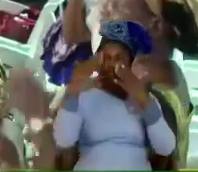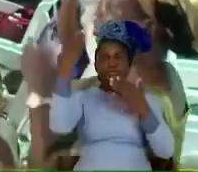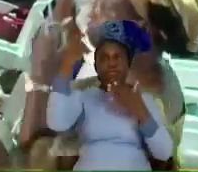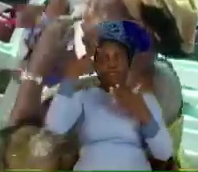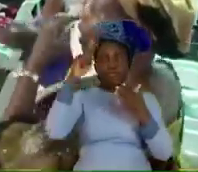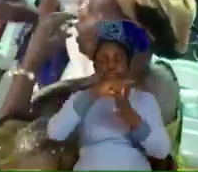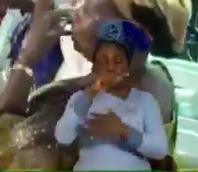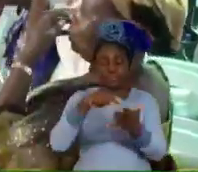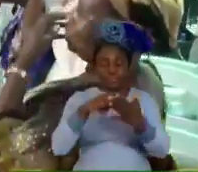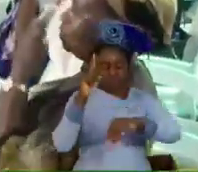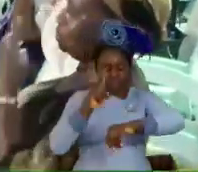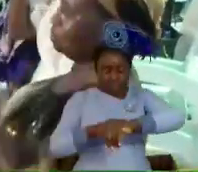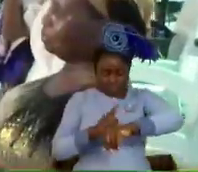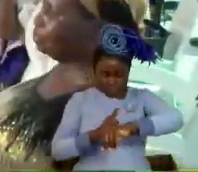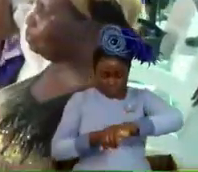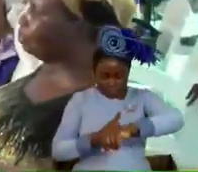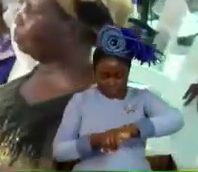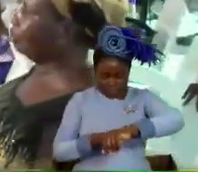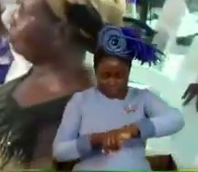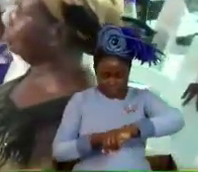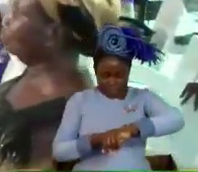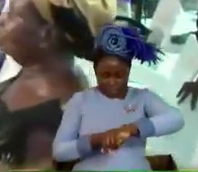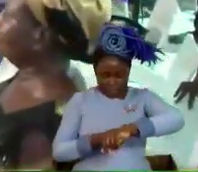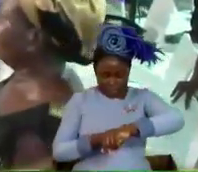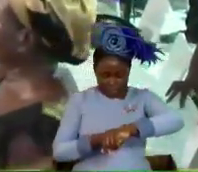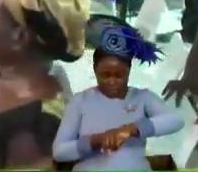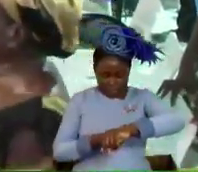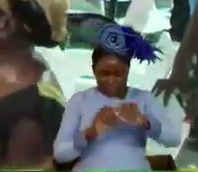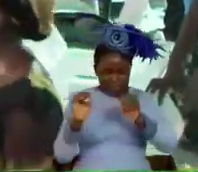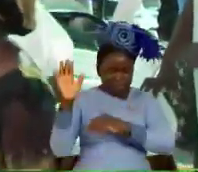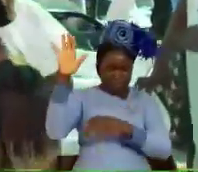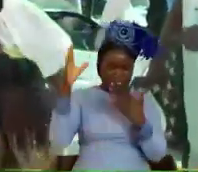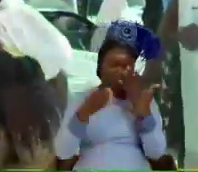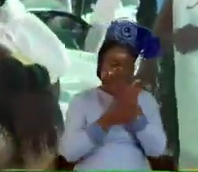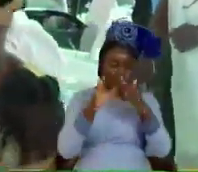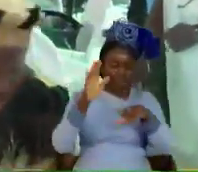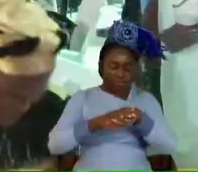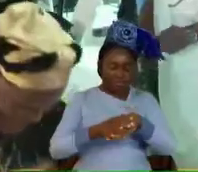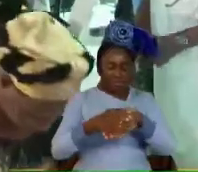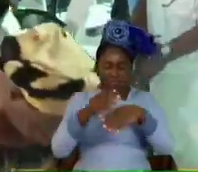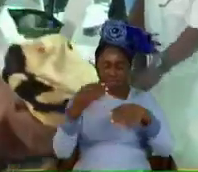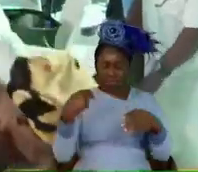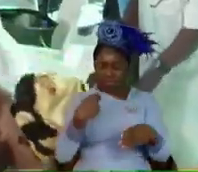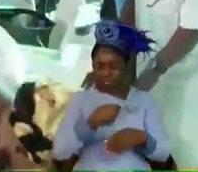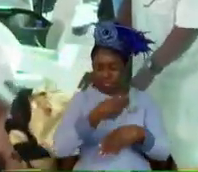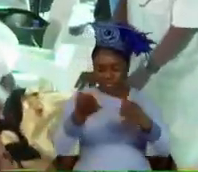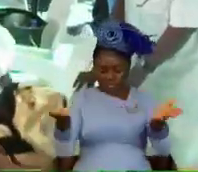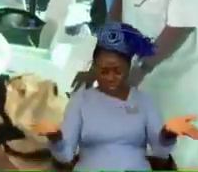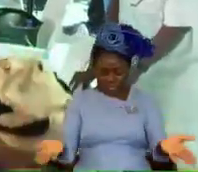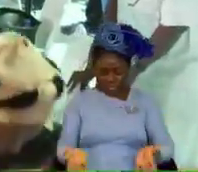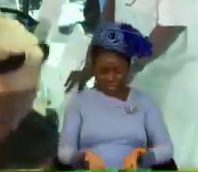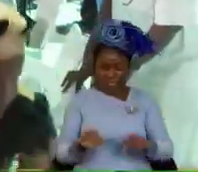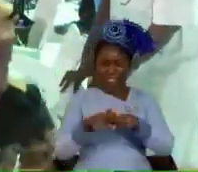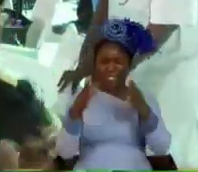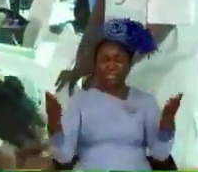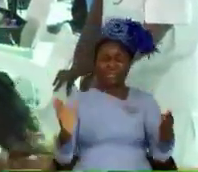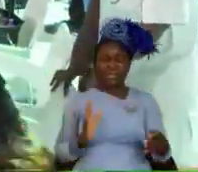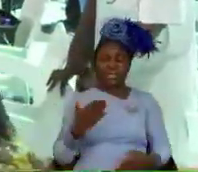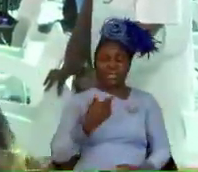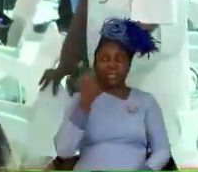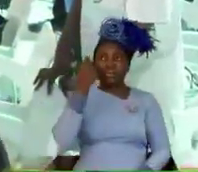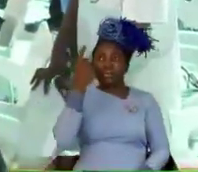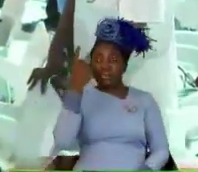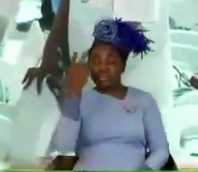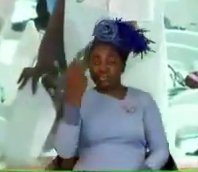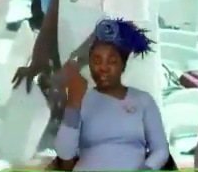time. Baba dupe lowo yin fun akoko bayi. Lay your hands upon us here. Eda owo yin le wa nini. Open our understanding. E si oni